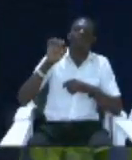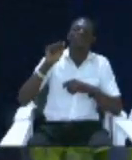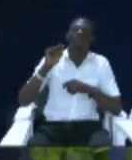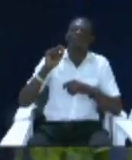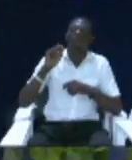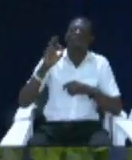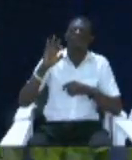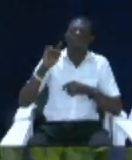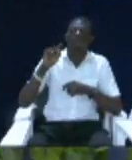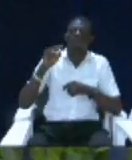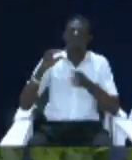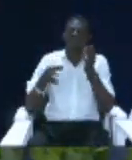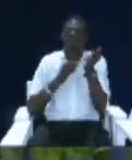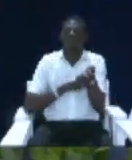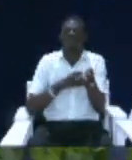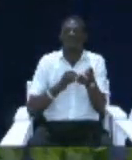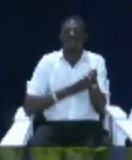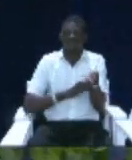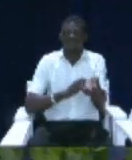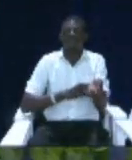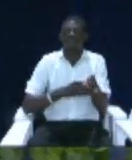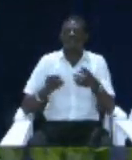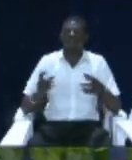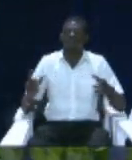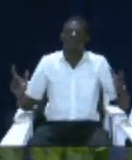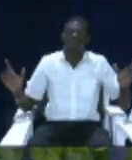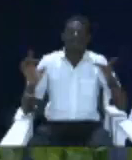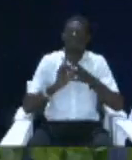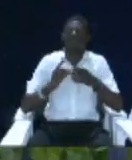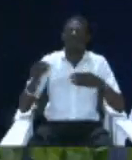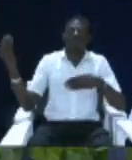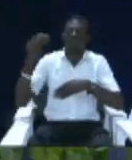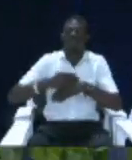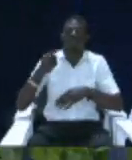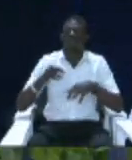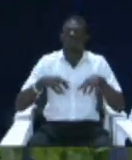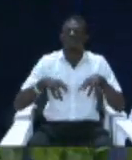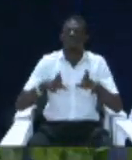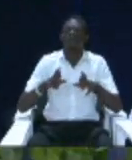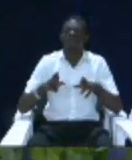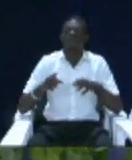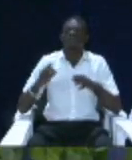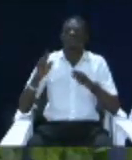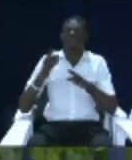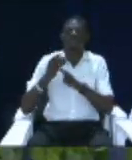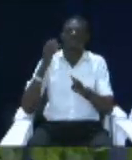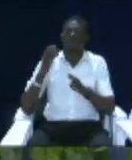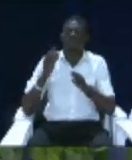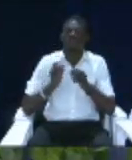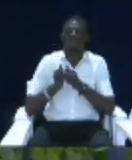S-men bandits ambushed us, blocked the road. The bus ahead of